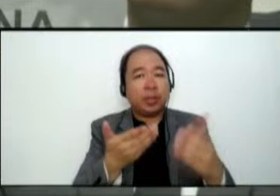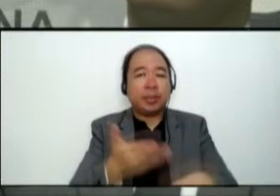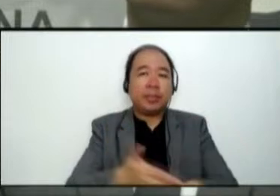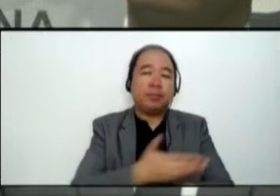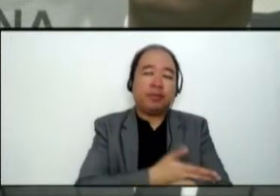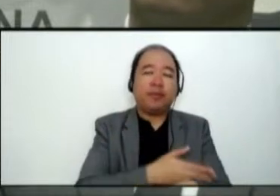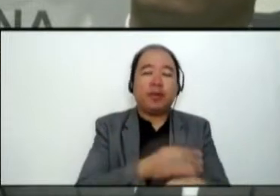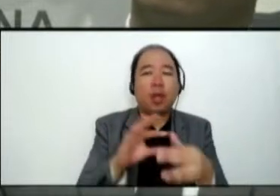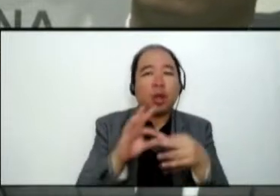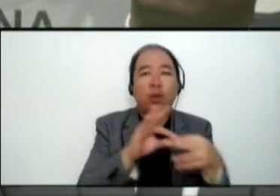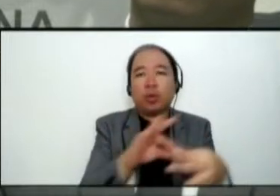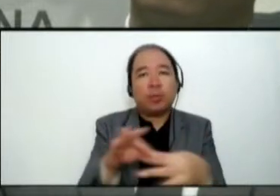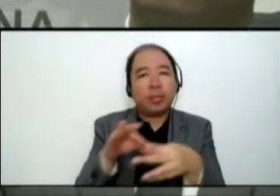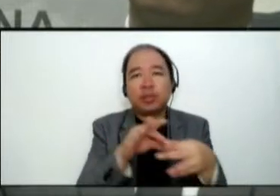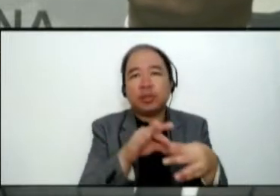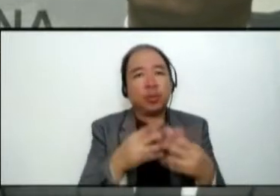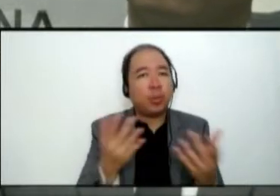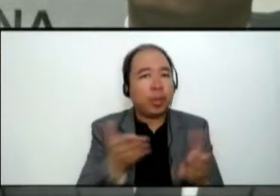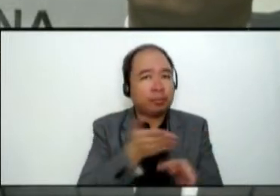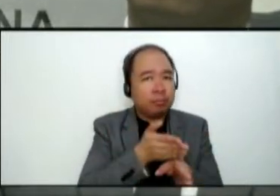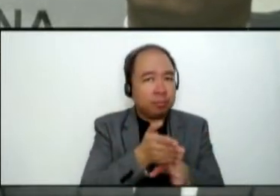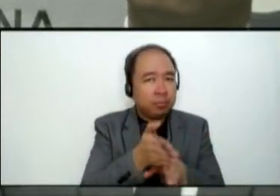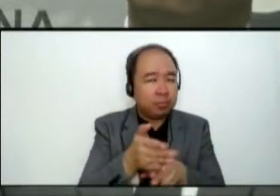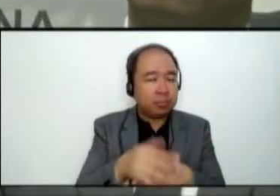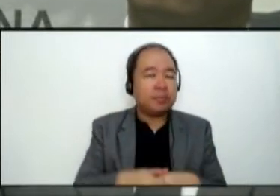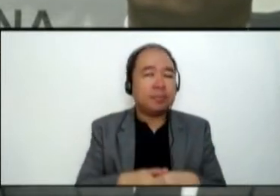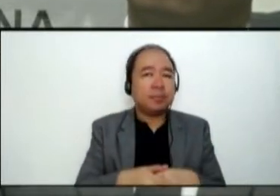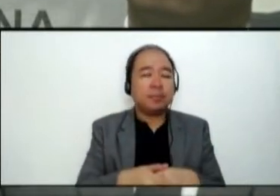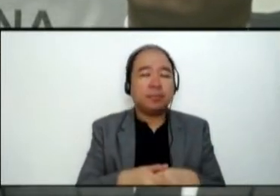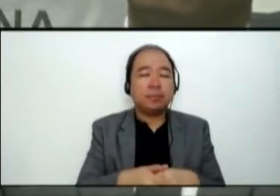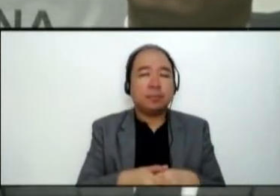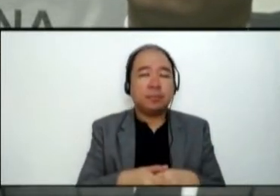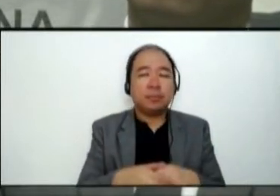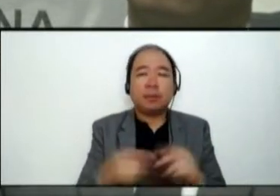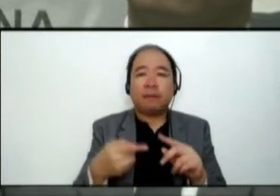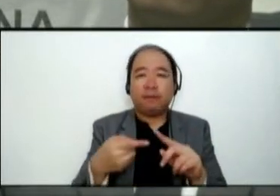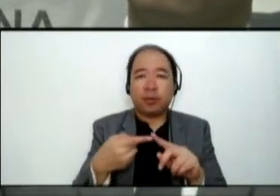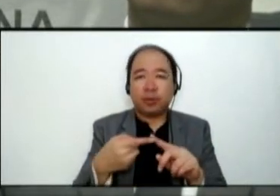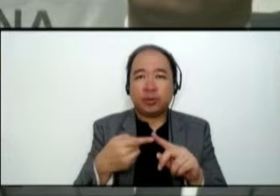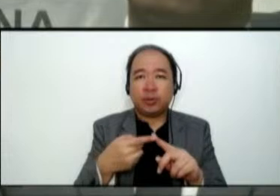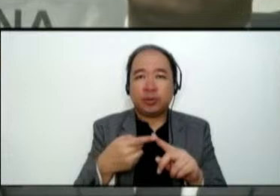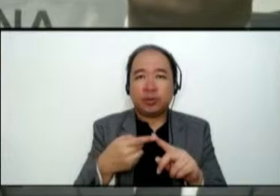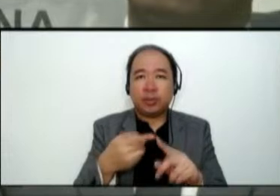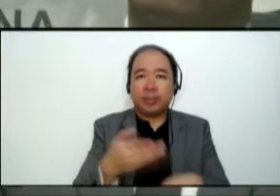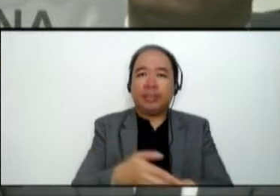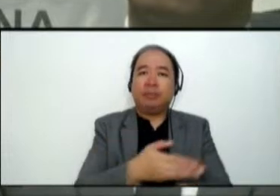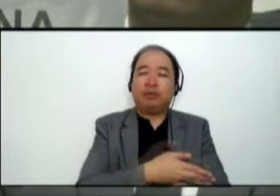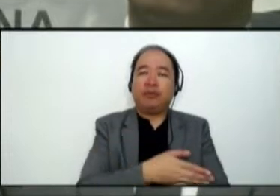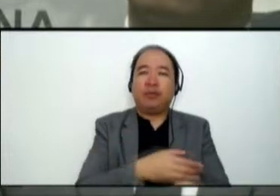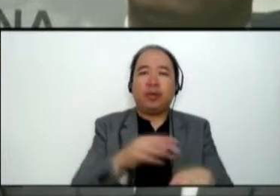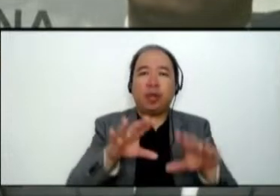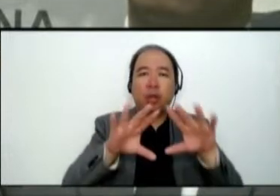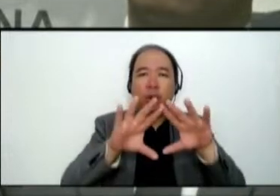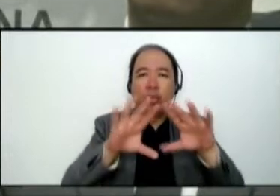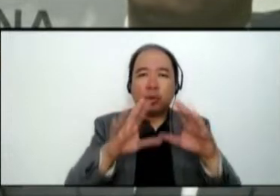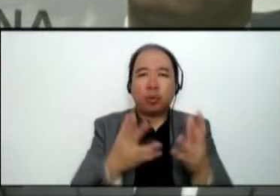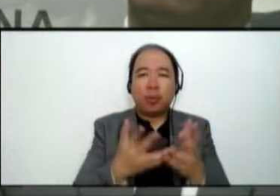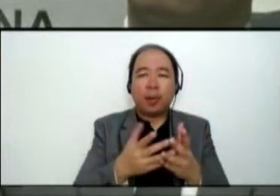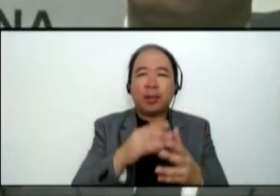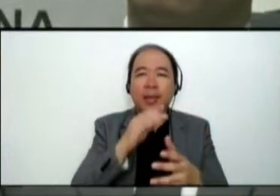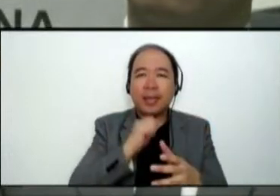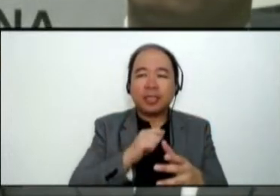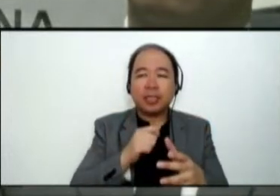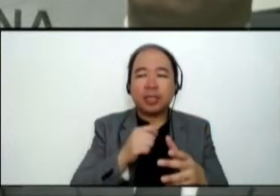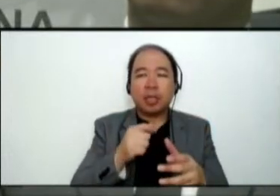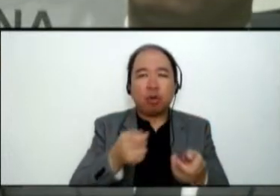in the following aspects. First, improve the global aging governance system.